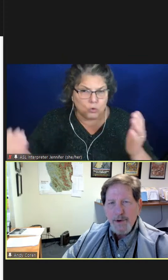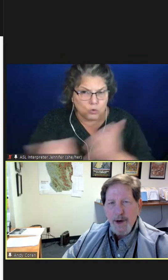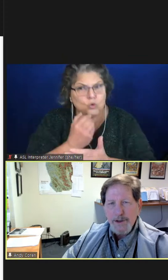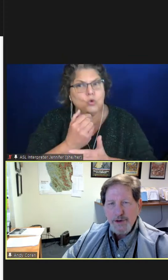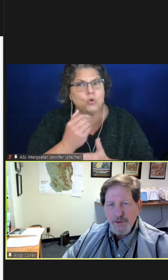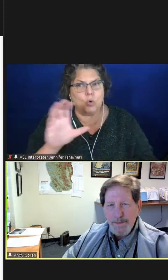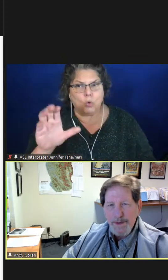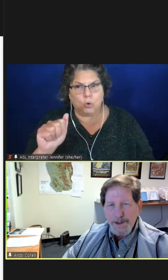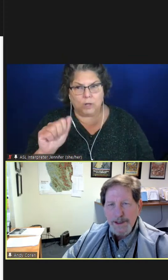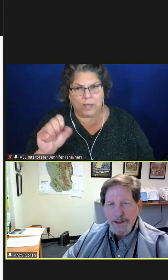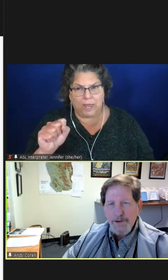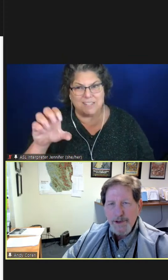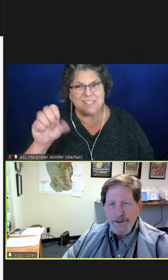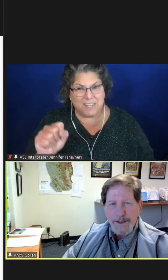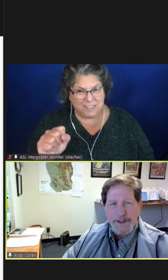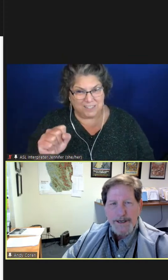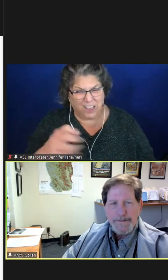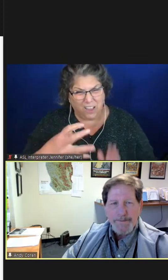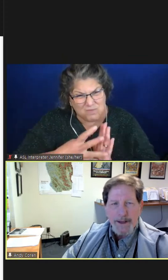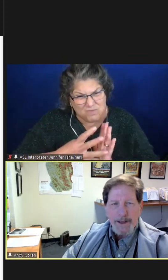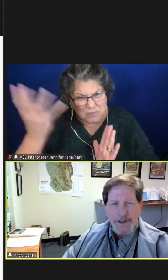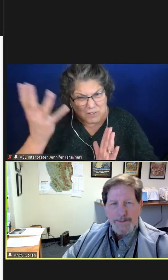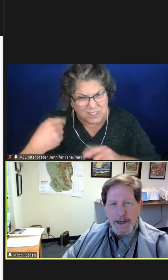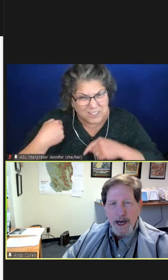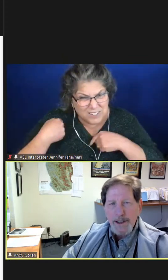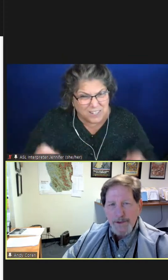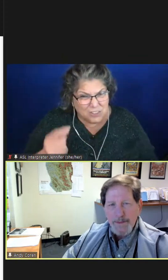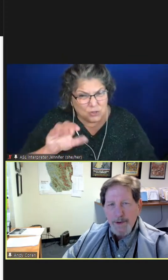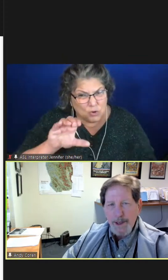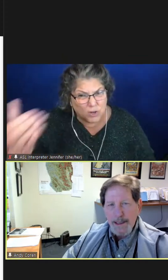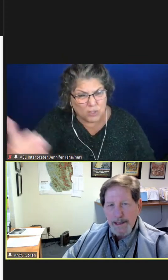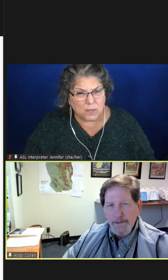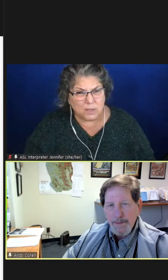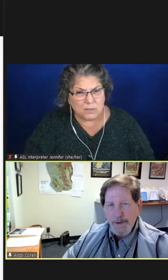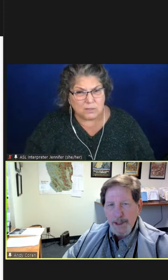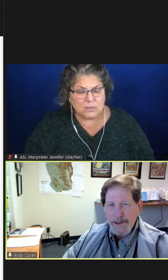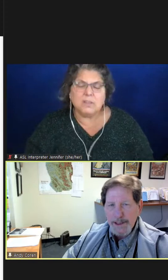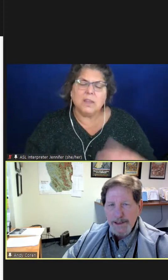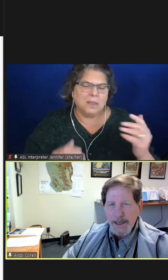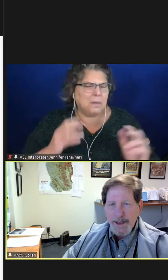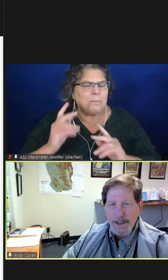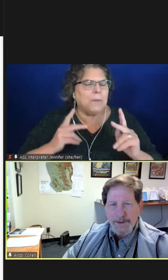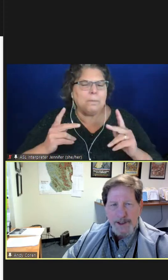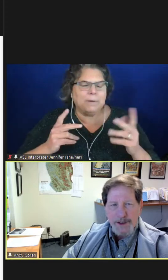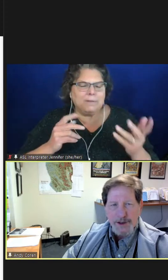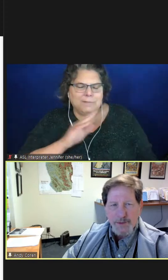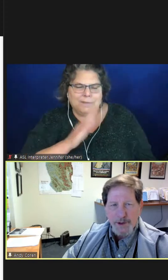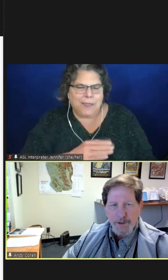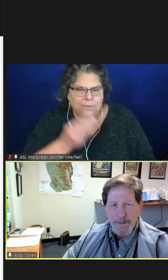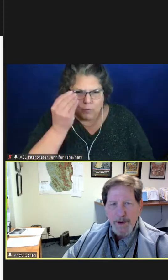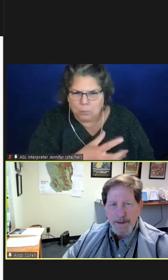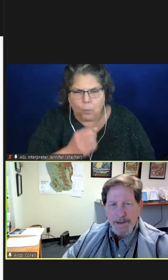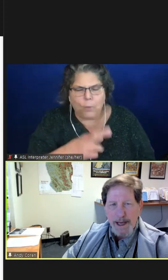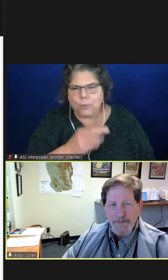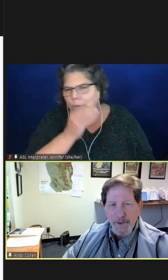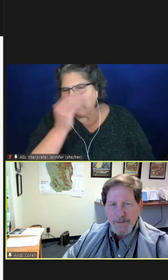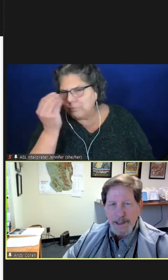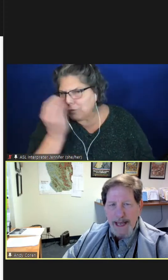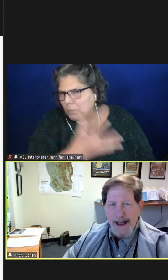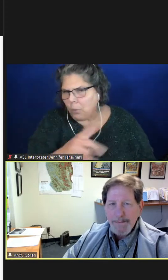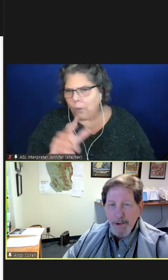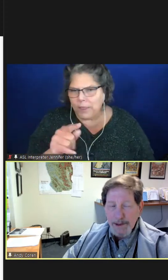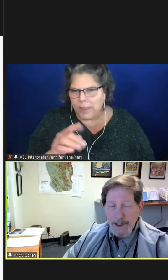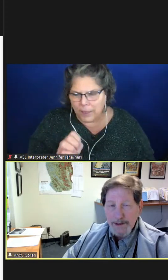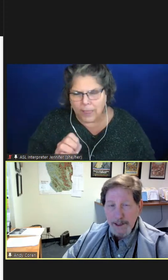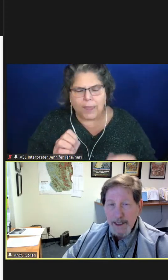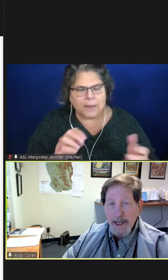This quadrupled since Christmas. There has been underreporting and late reporting, as I said, because of issues with reporting platforms,